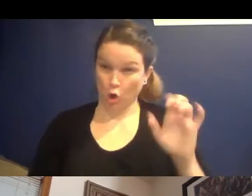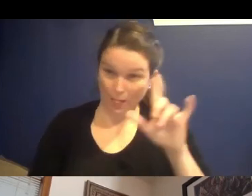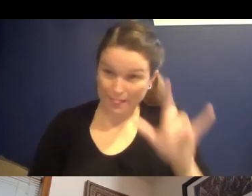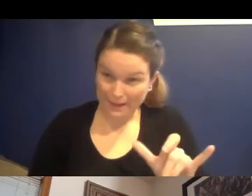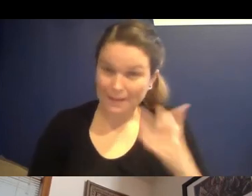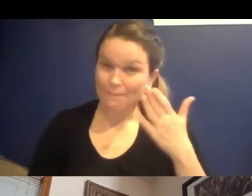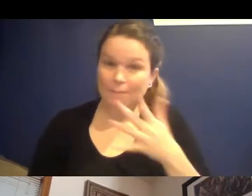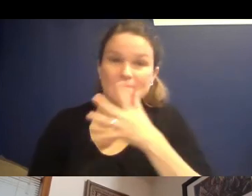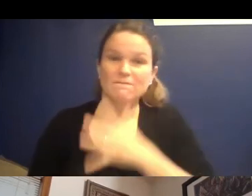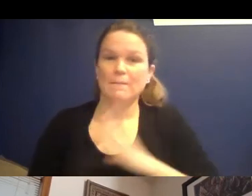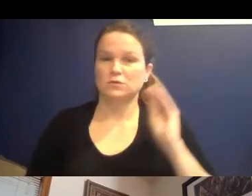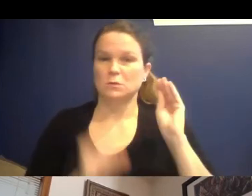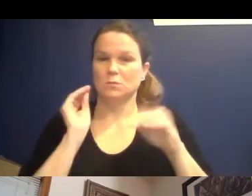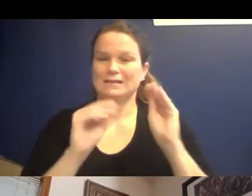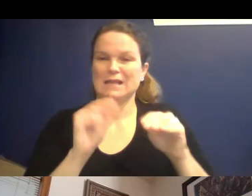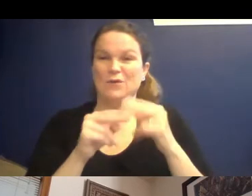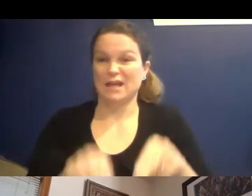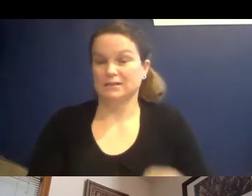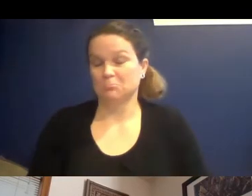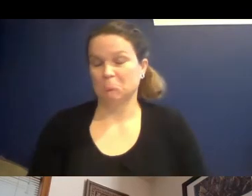female laying eggs.